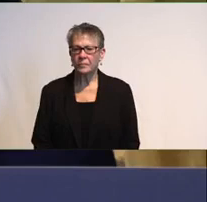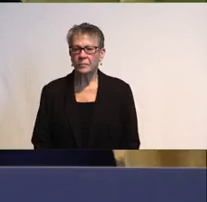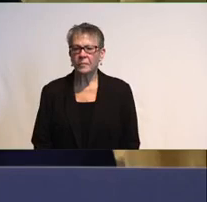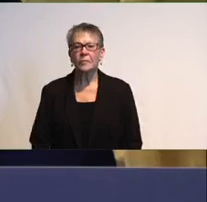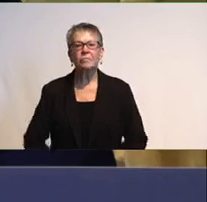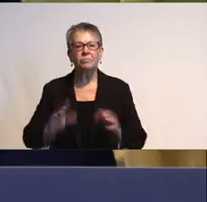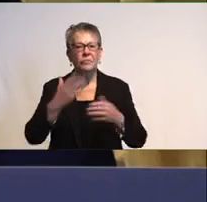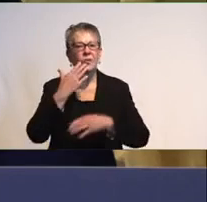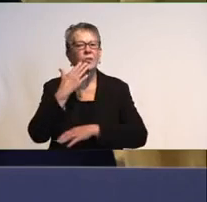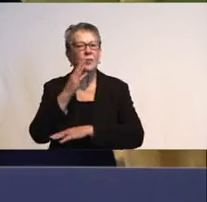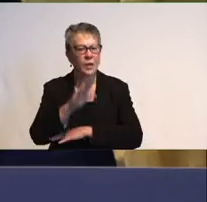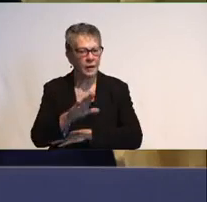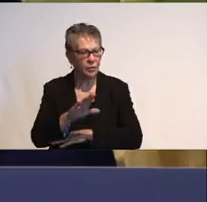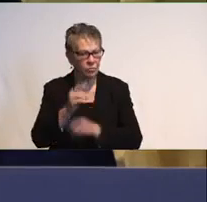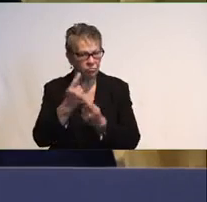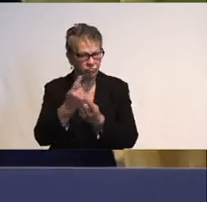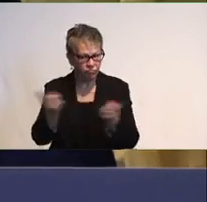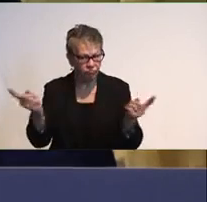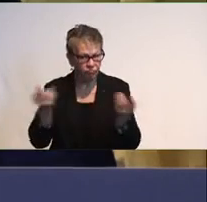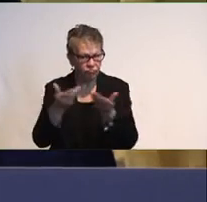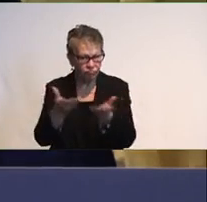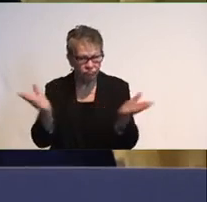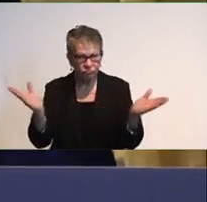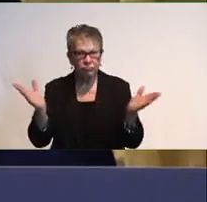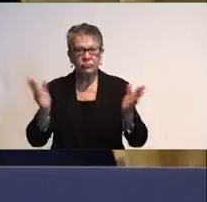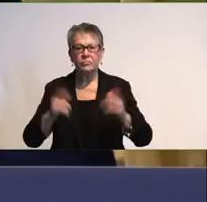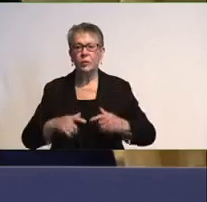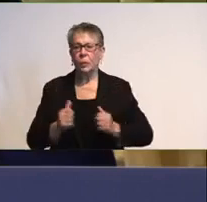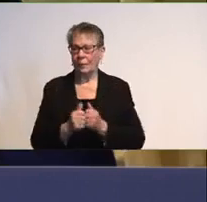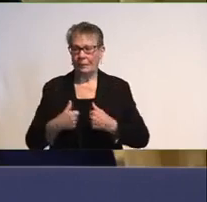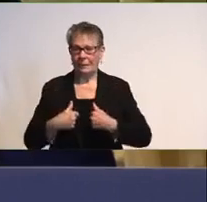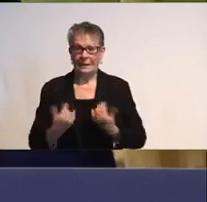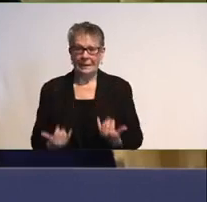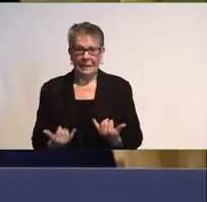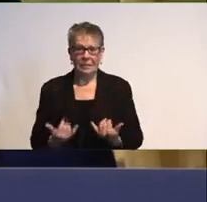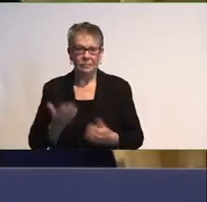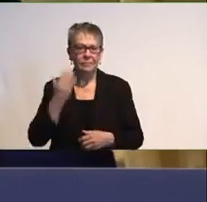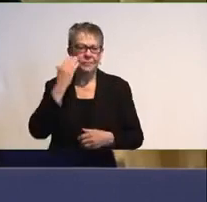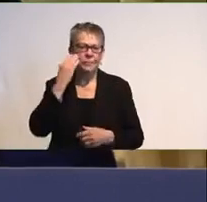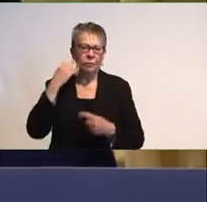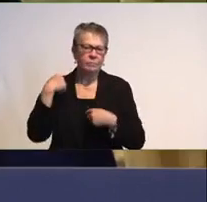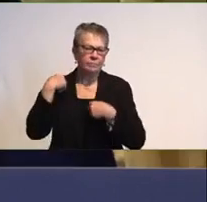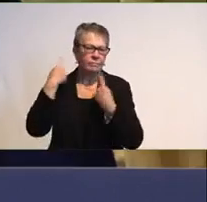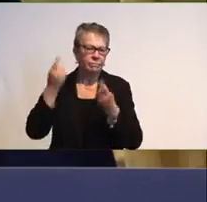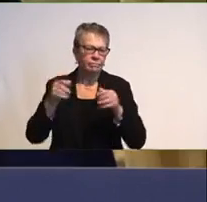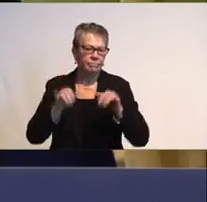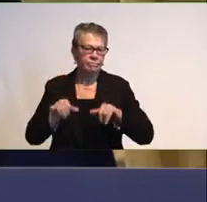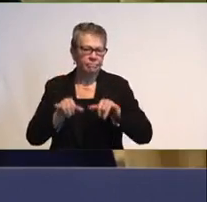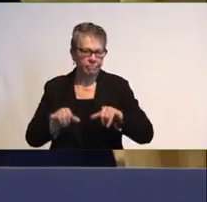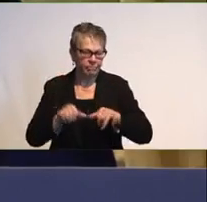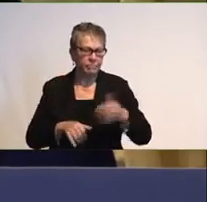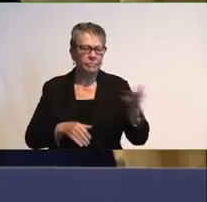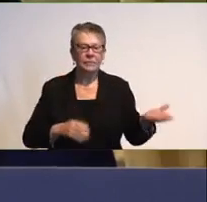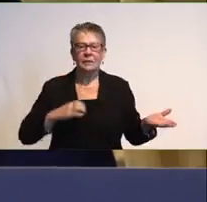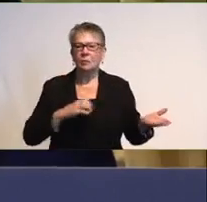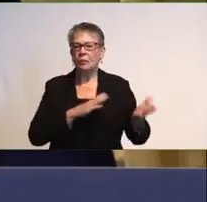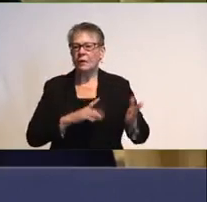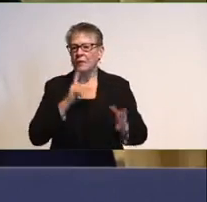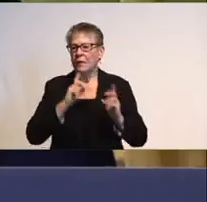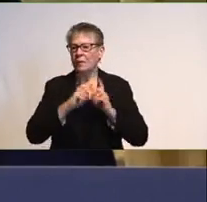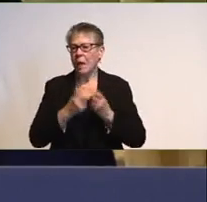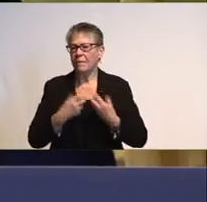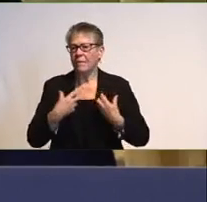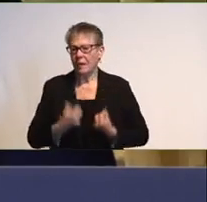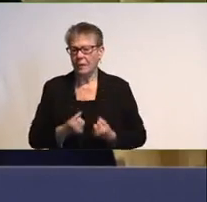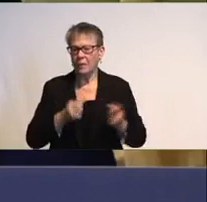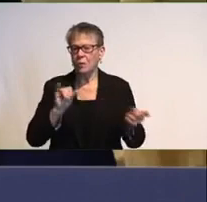Good afternoon, everyone. With me to my right is the woman who needs no introduction, the Commissioner of the Department of Health, Judy Persikeli. To her right,